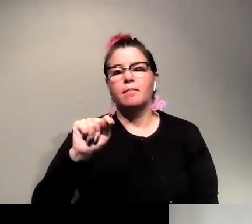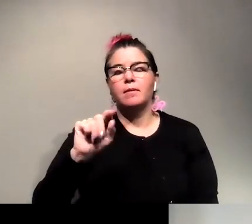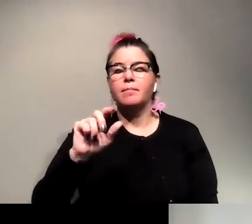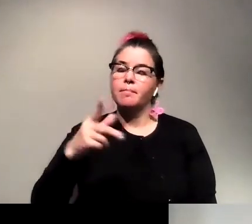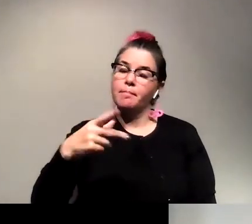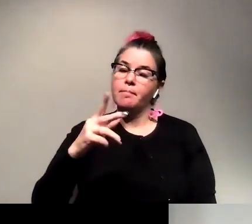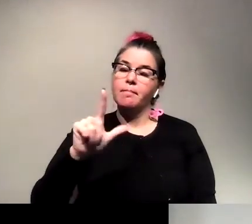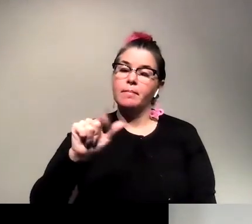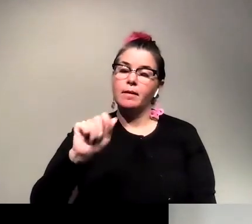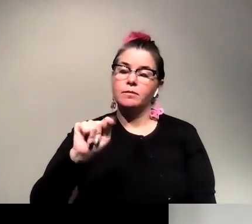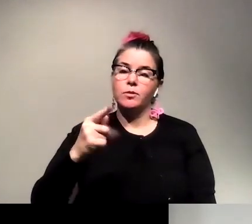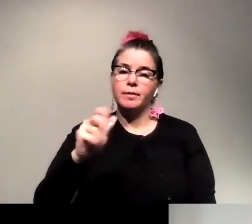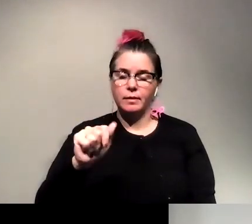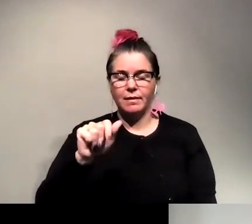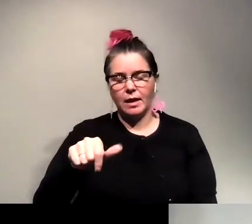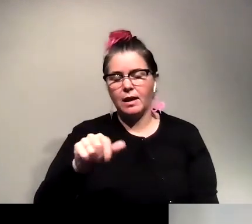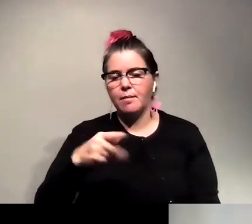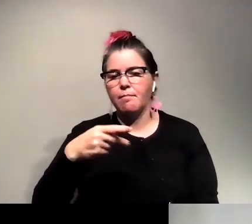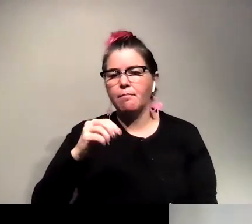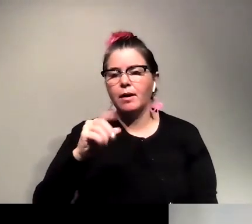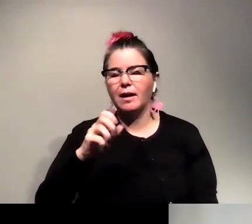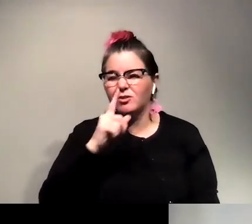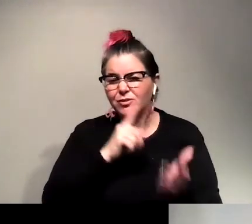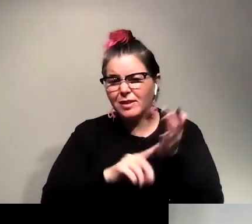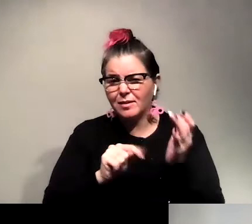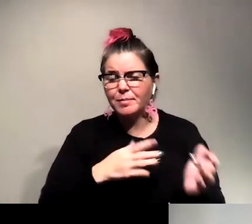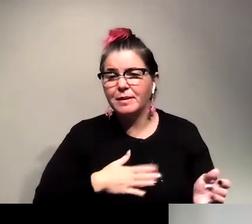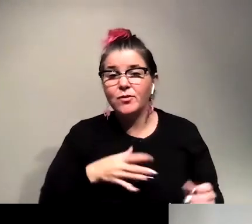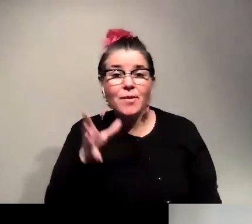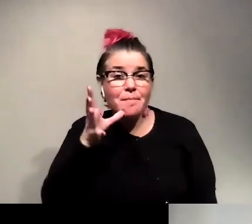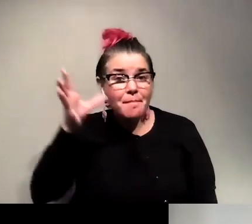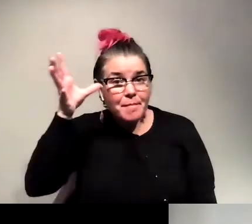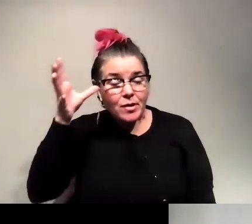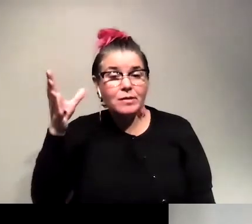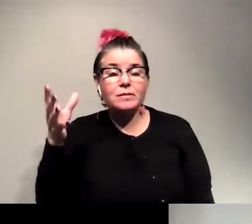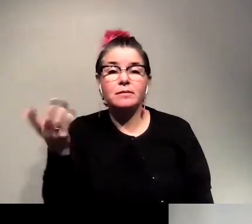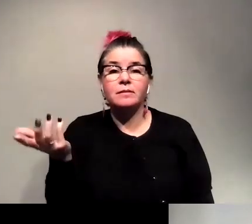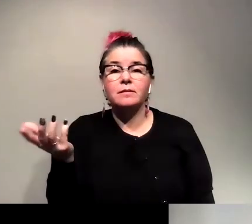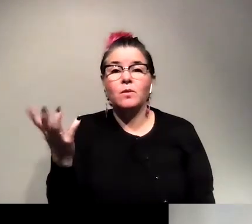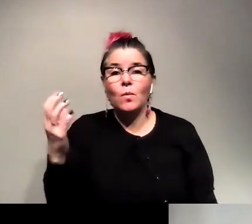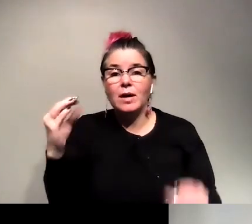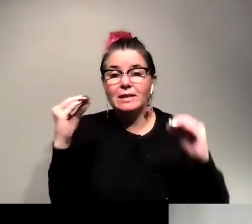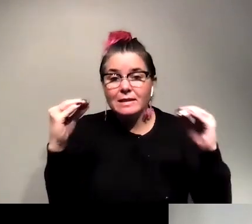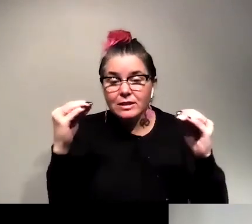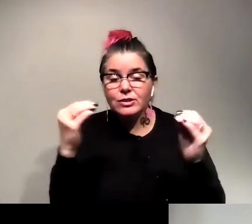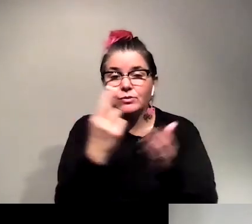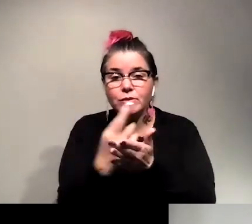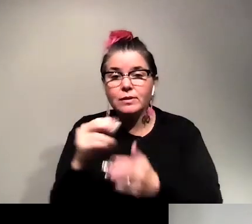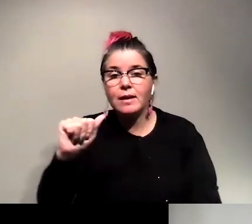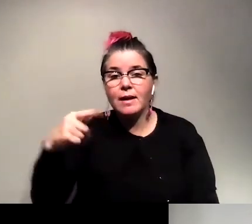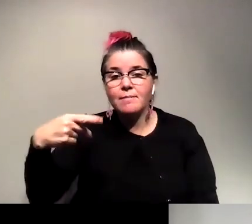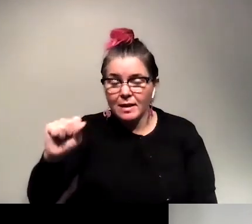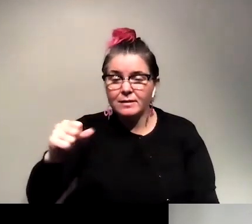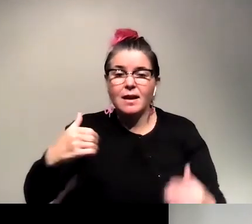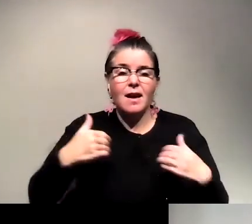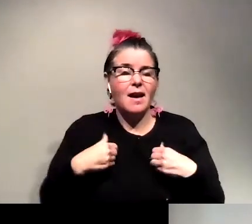American Phytopathological Society, please check it out. You can also, if for parents, if you're looking for like teaching resources, APS has a whole